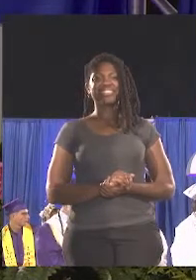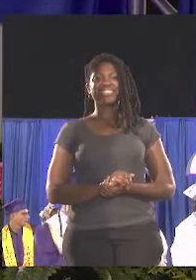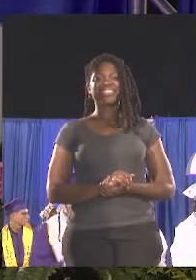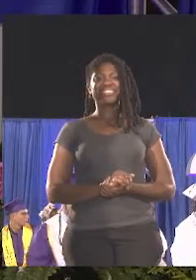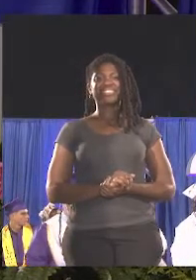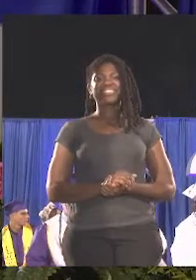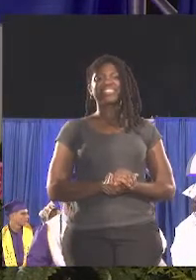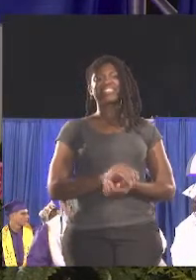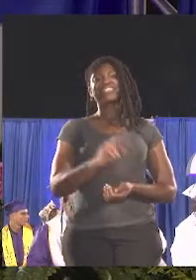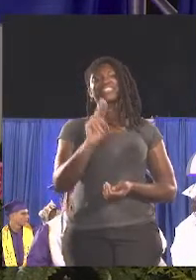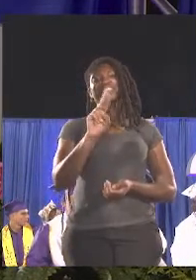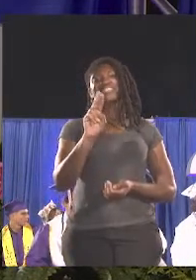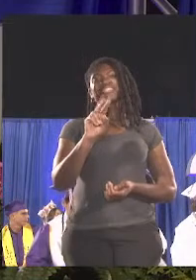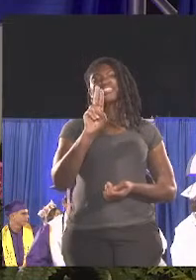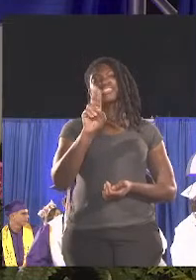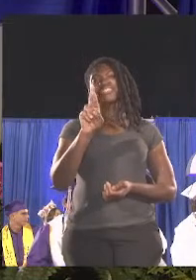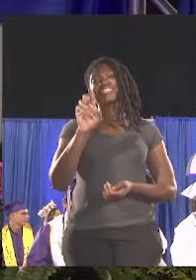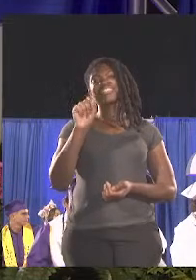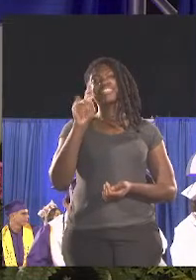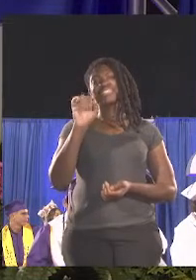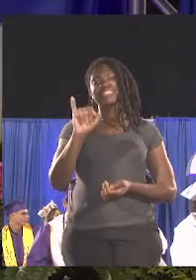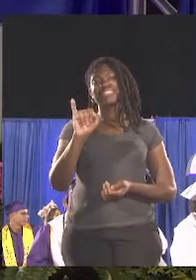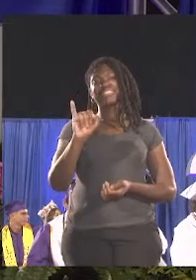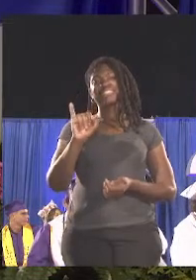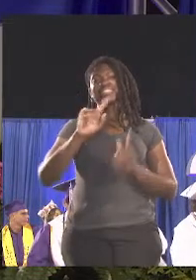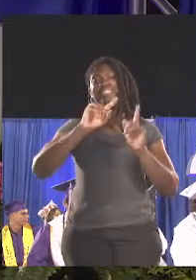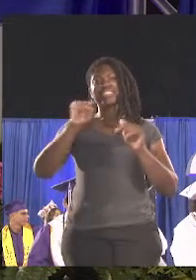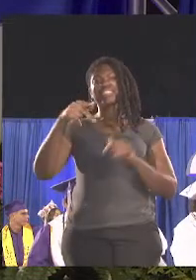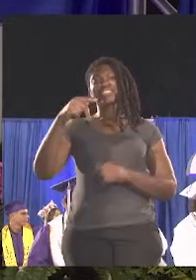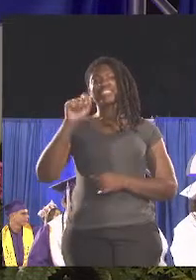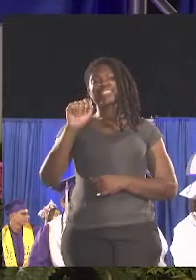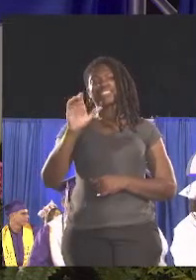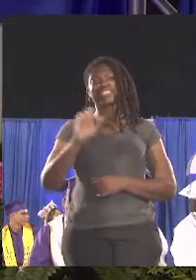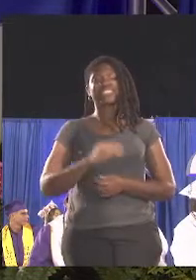Unity R. Uresti, Palo Alto College.